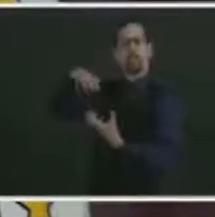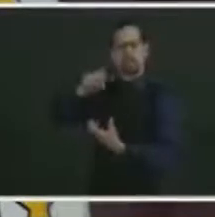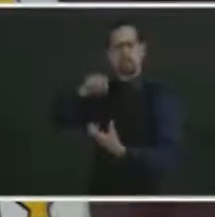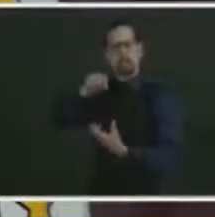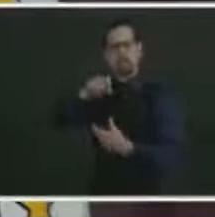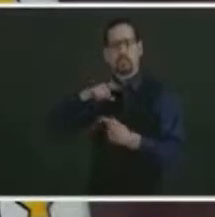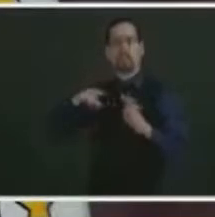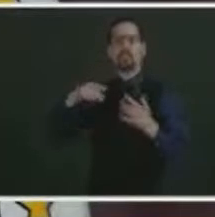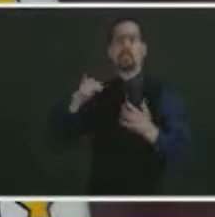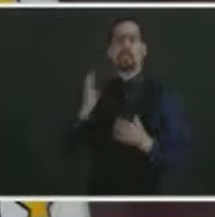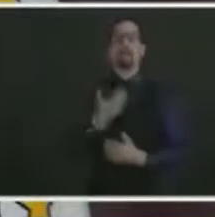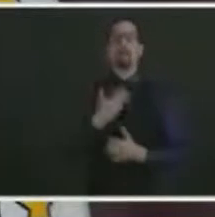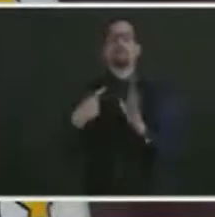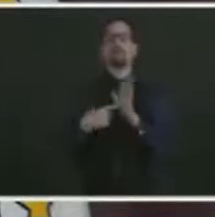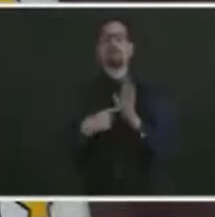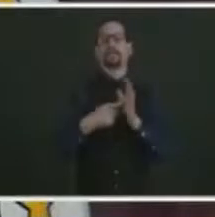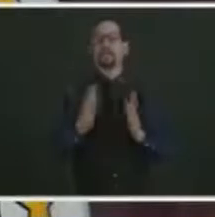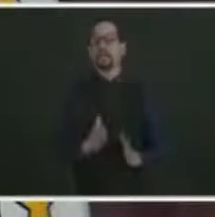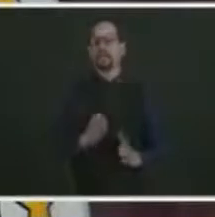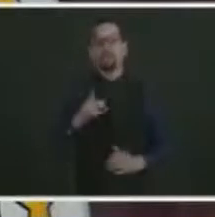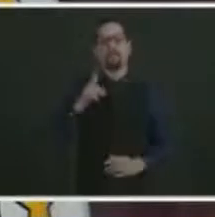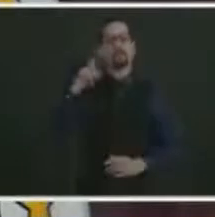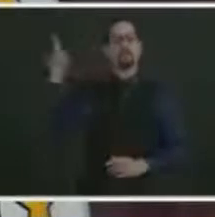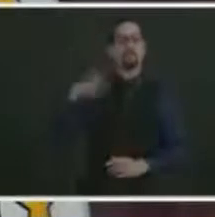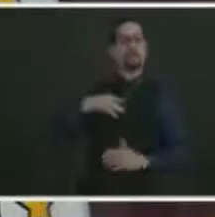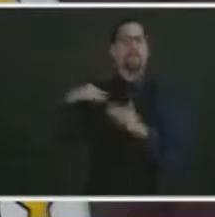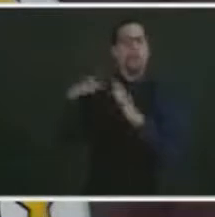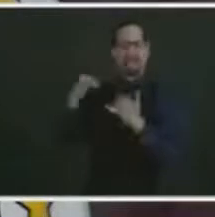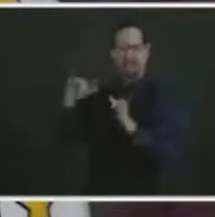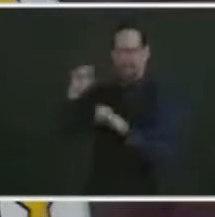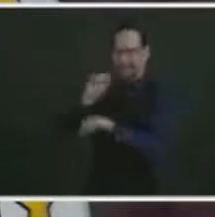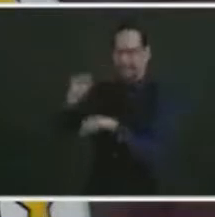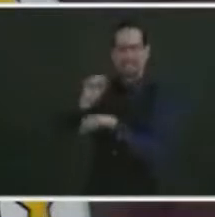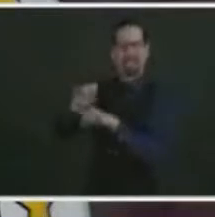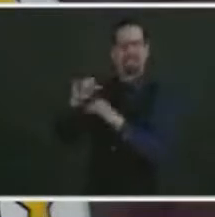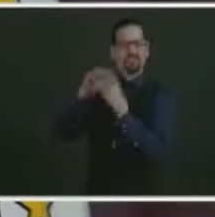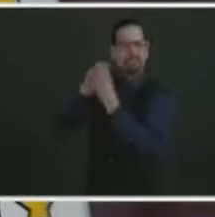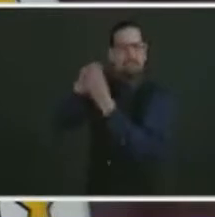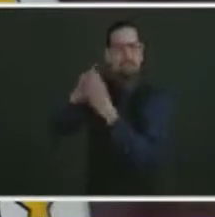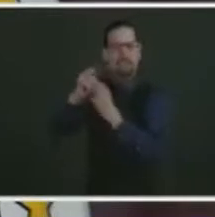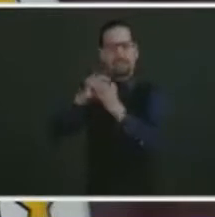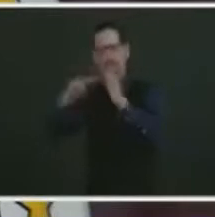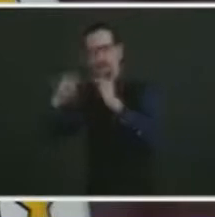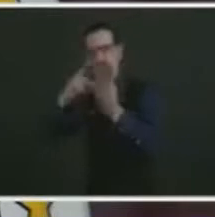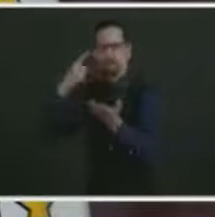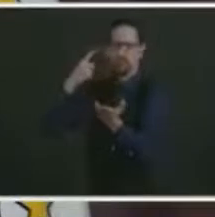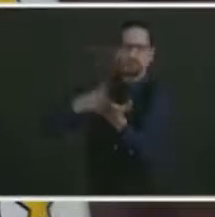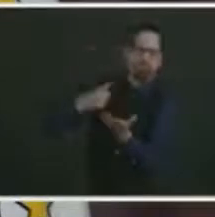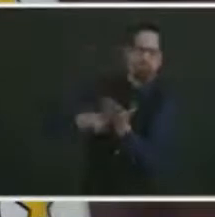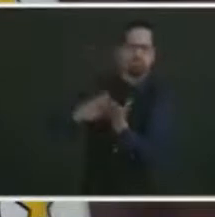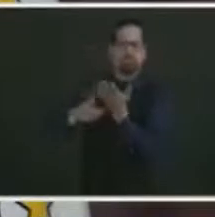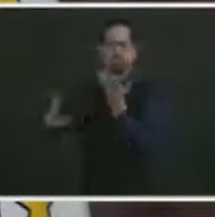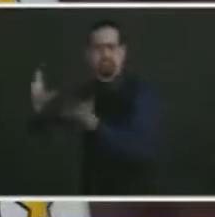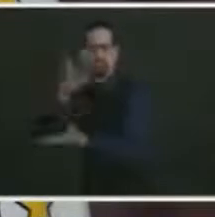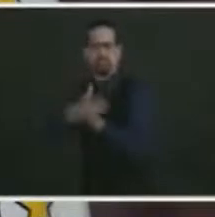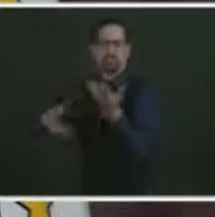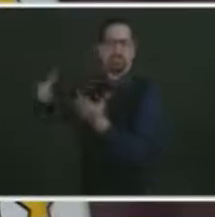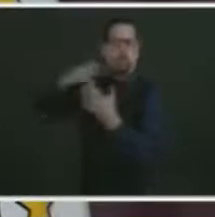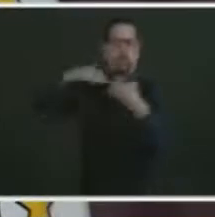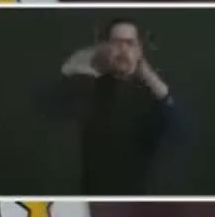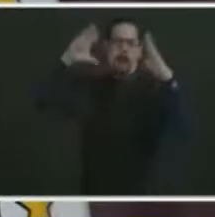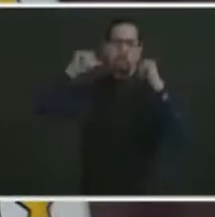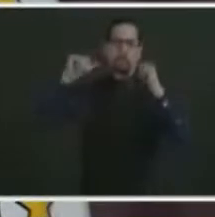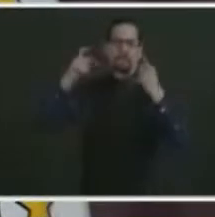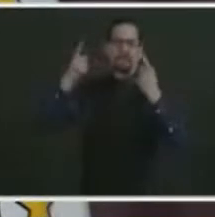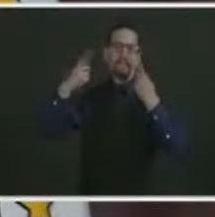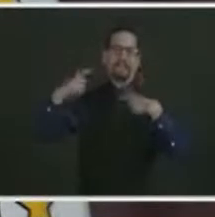working very hard on it. I hope that we will have information about whether that happens and the size of that